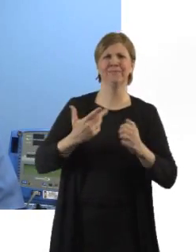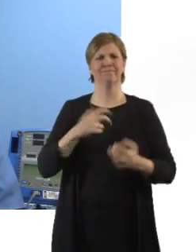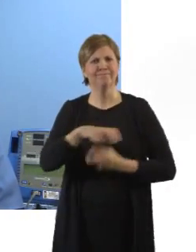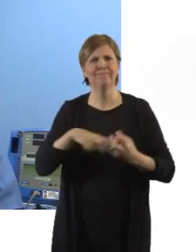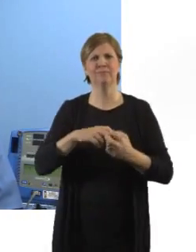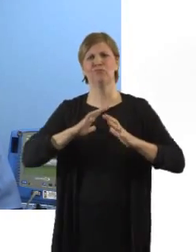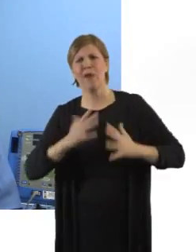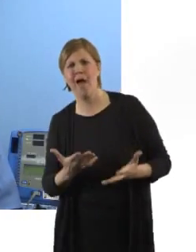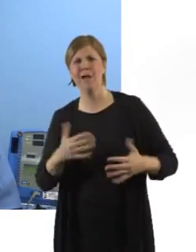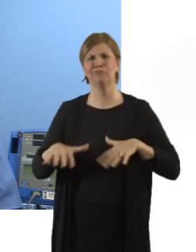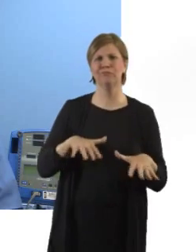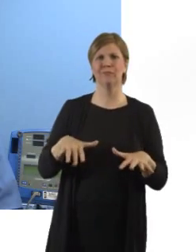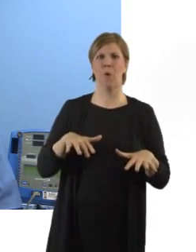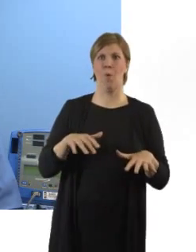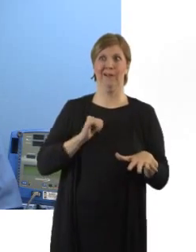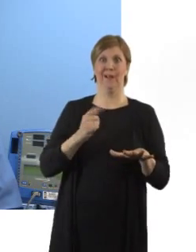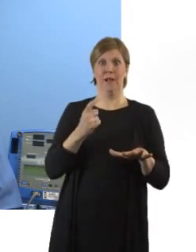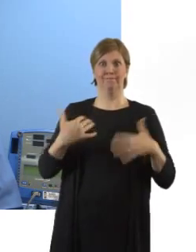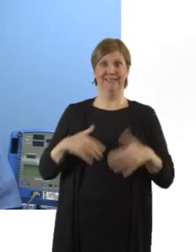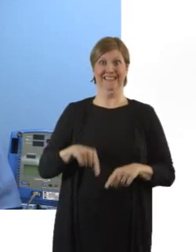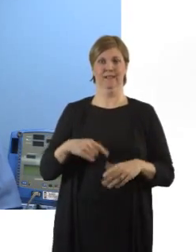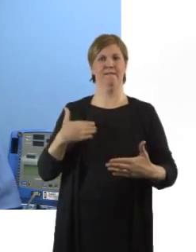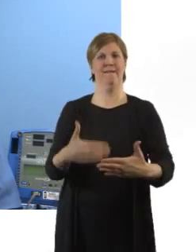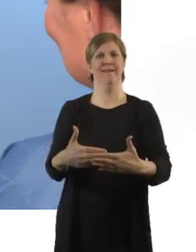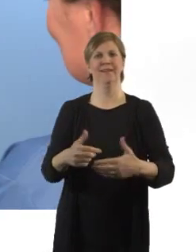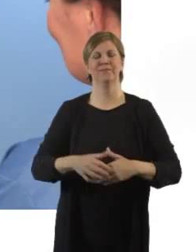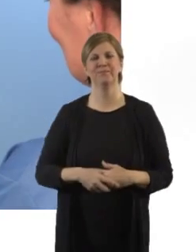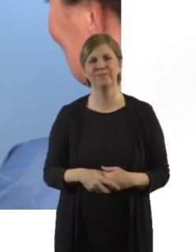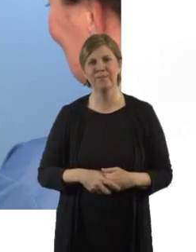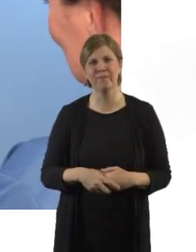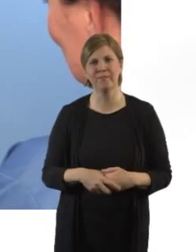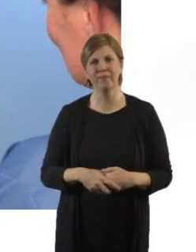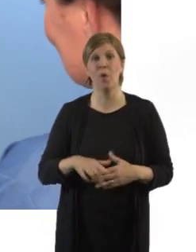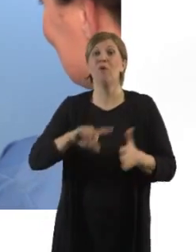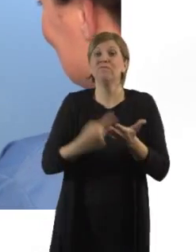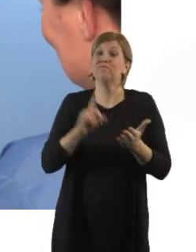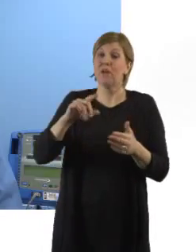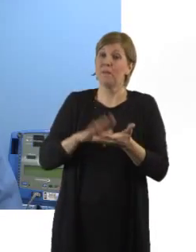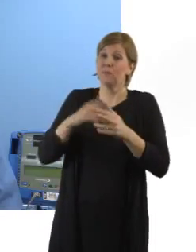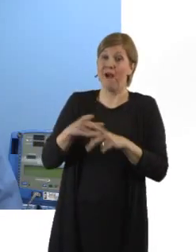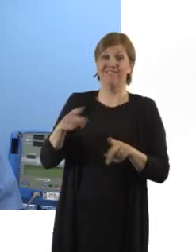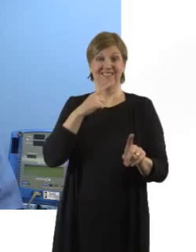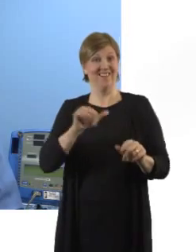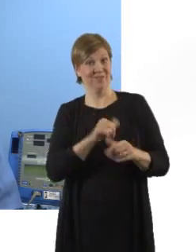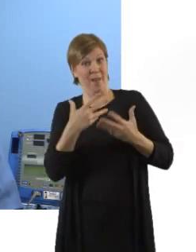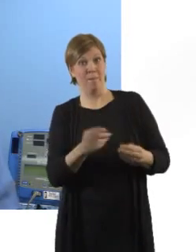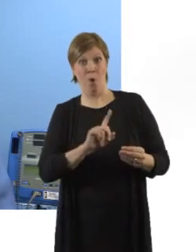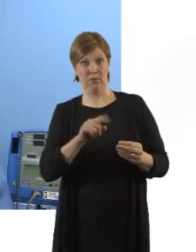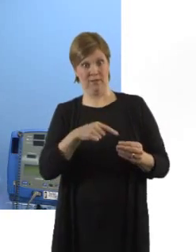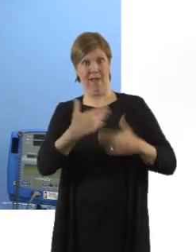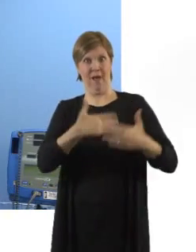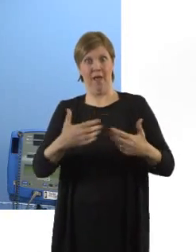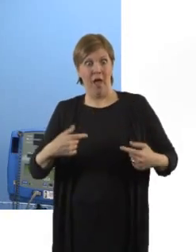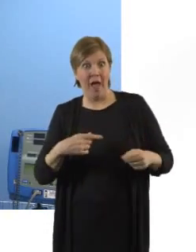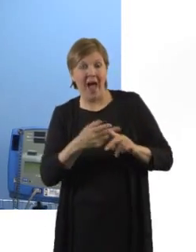In that case, we say to her, return home and provide her with some stronger painkillers to take with her. We would advise her to